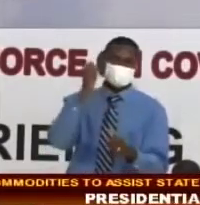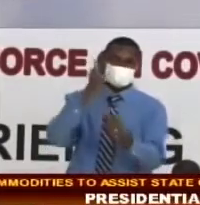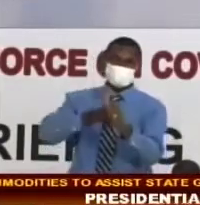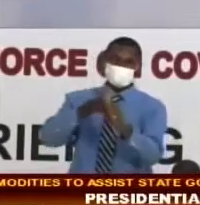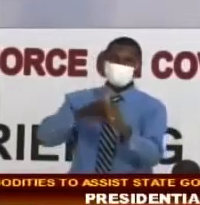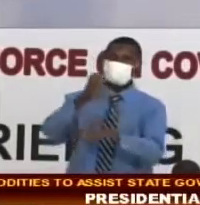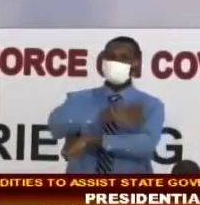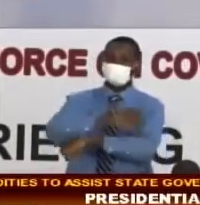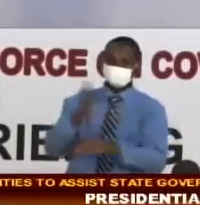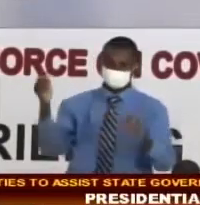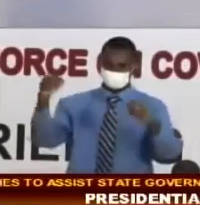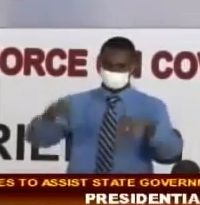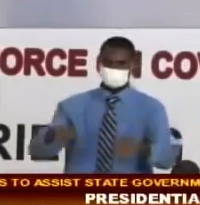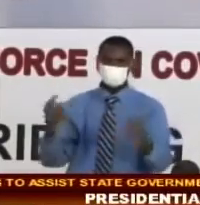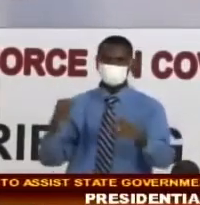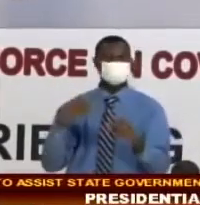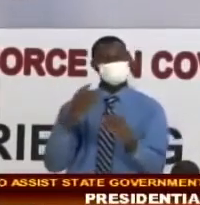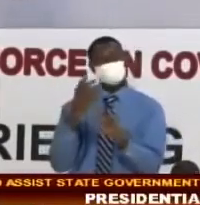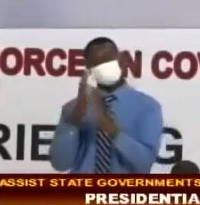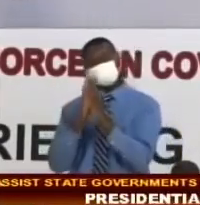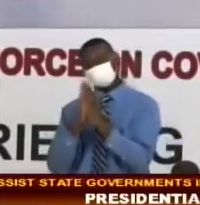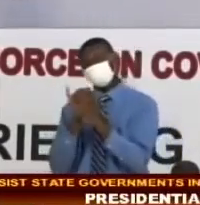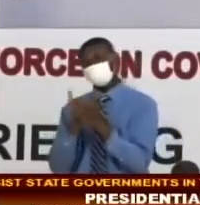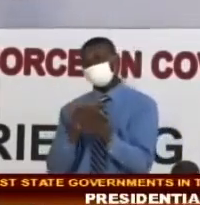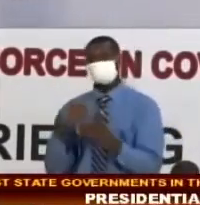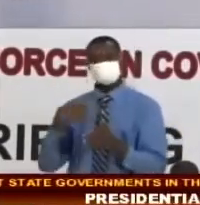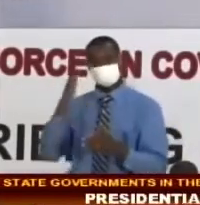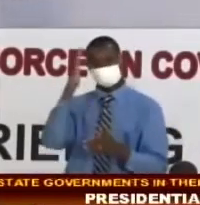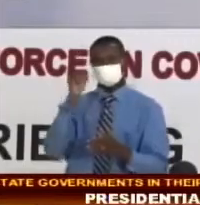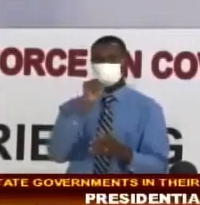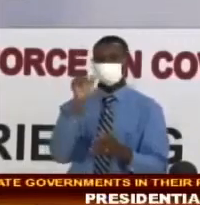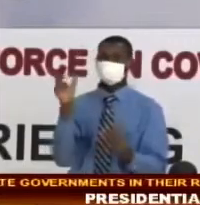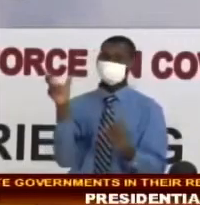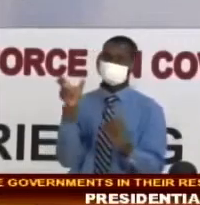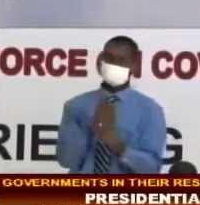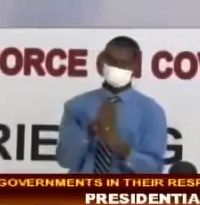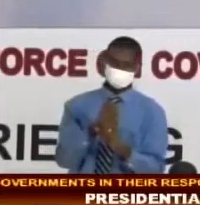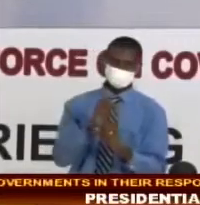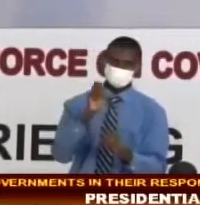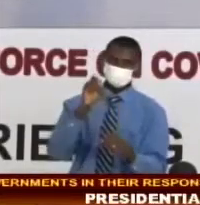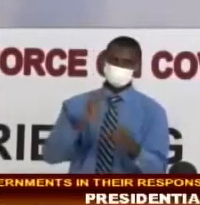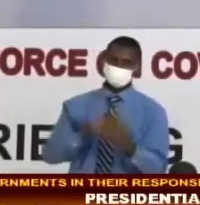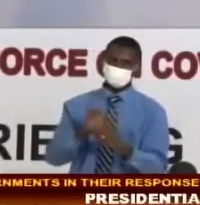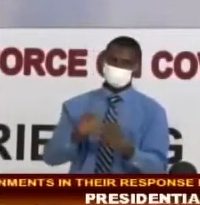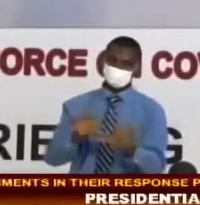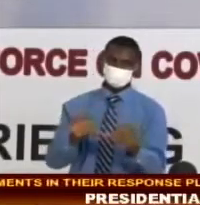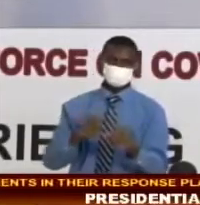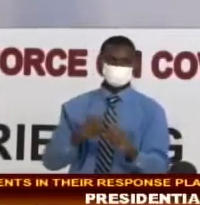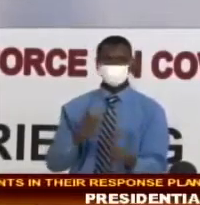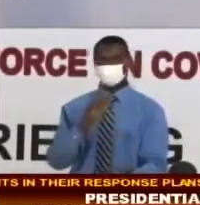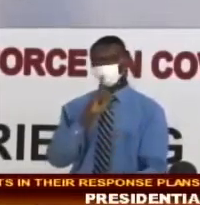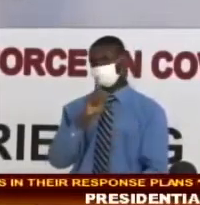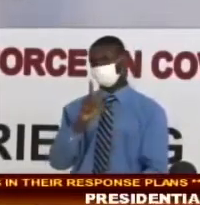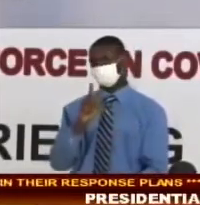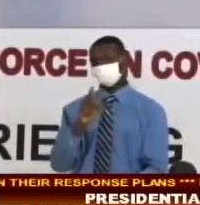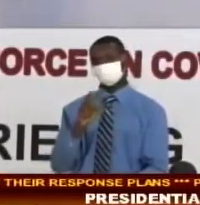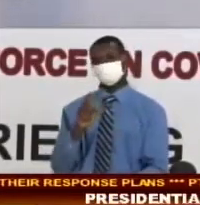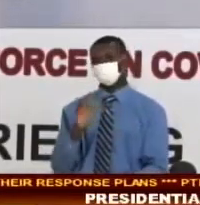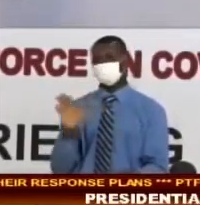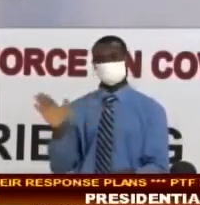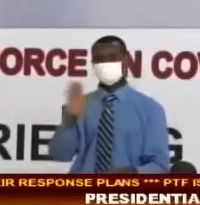We pray, yes, that none of us will contract the virus, but really, you are probably more at